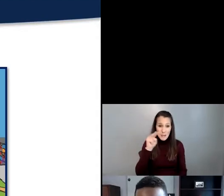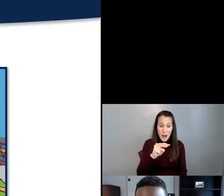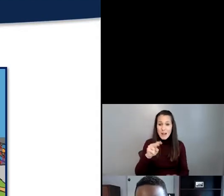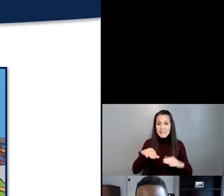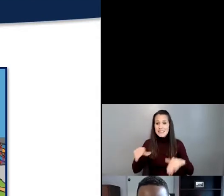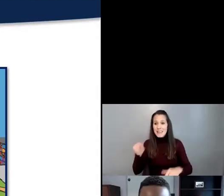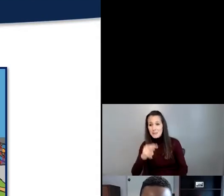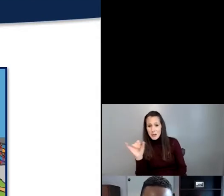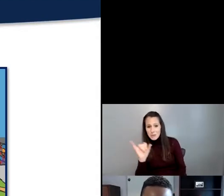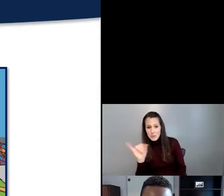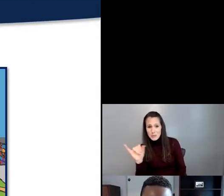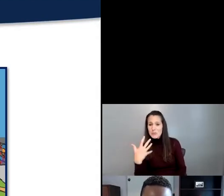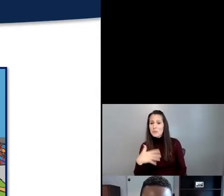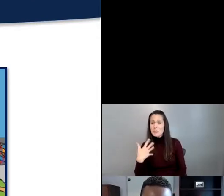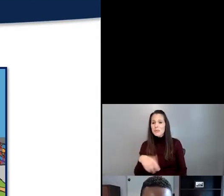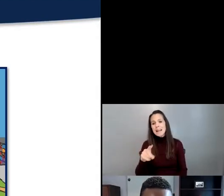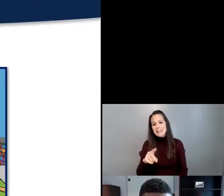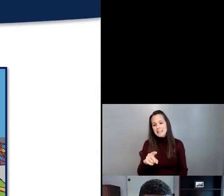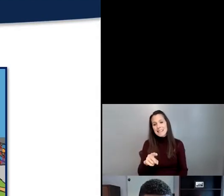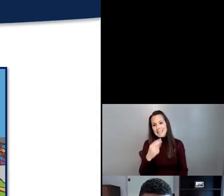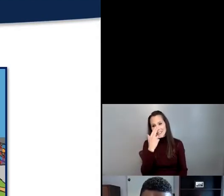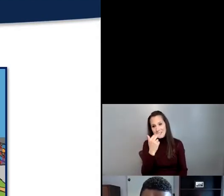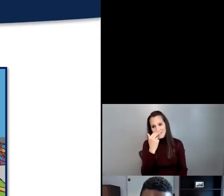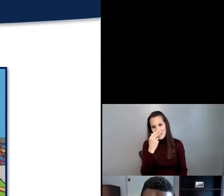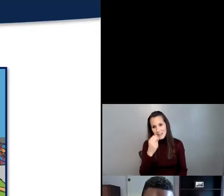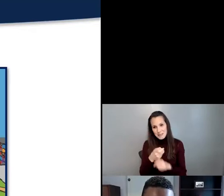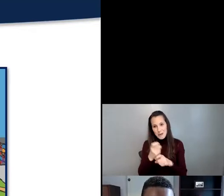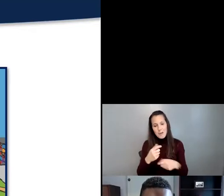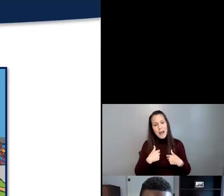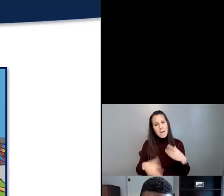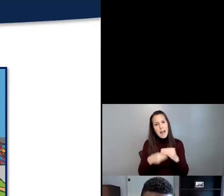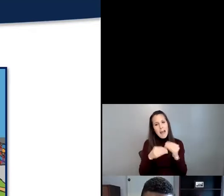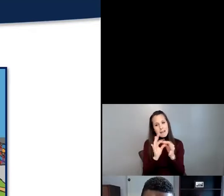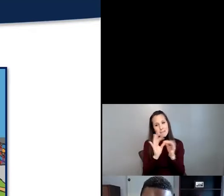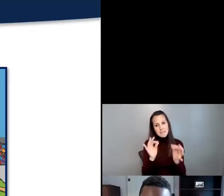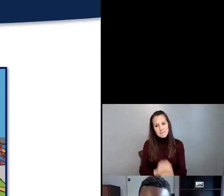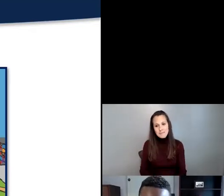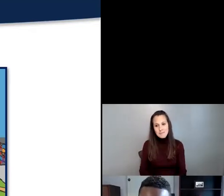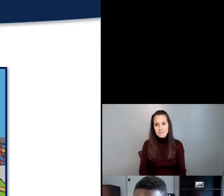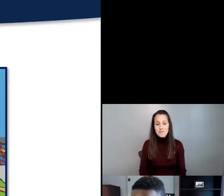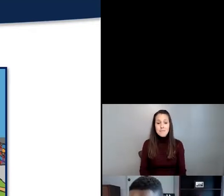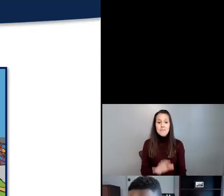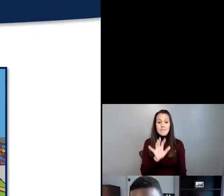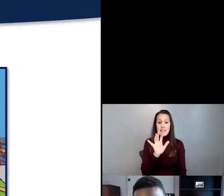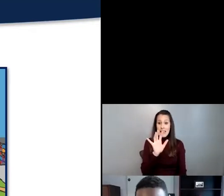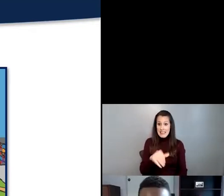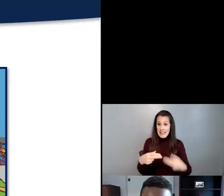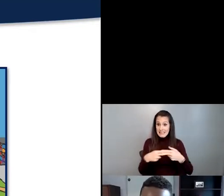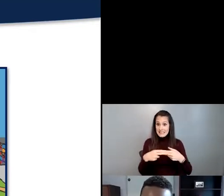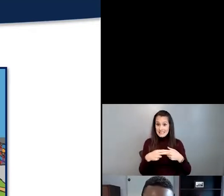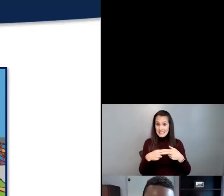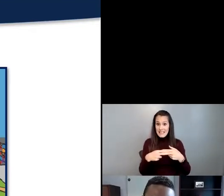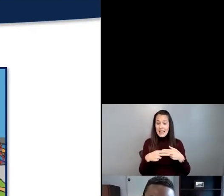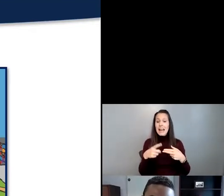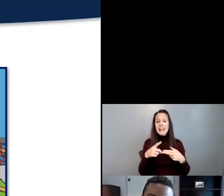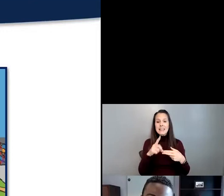a wonderful joke to throw in. And I will add to that, actually, that when I show this slide, you've jumped to some of the other